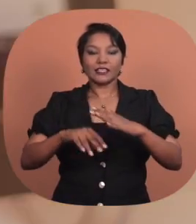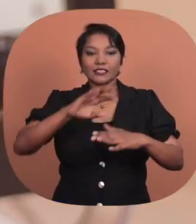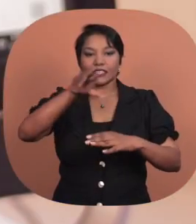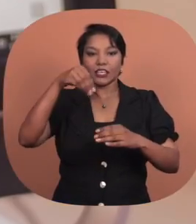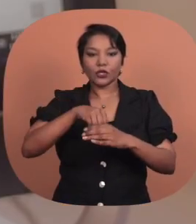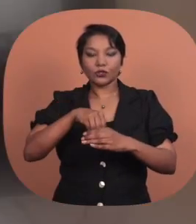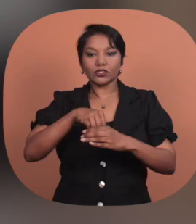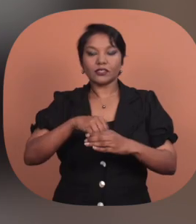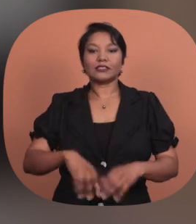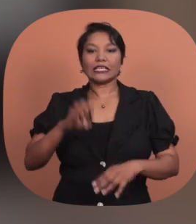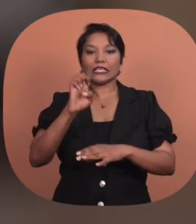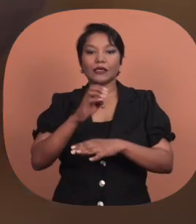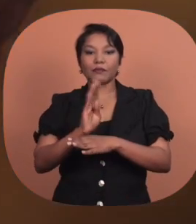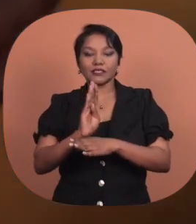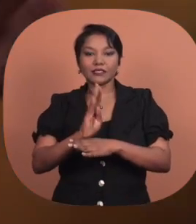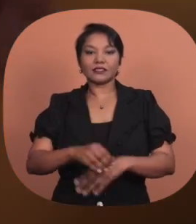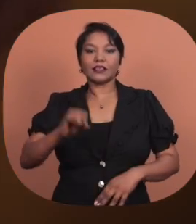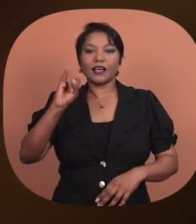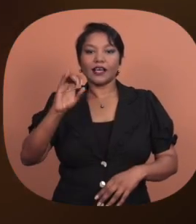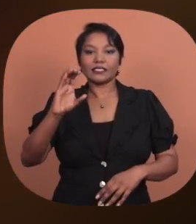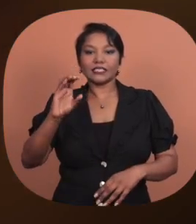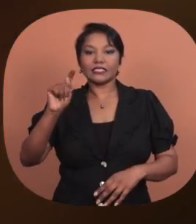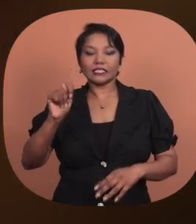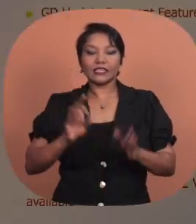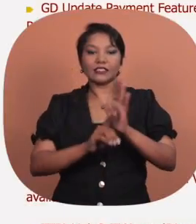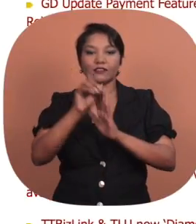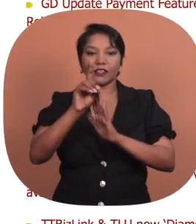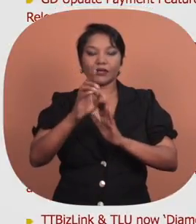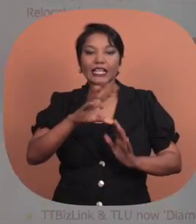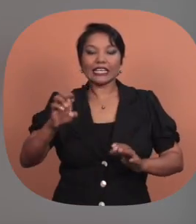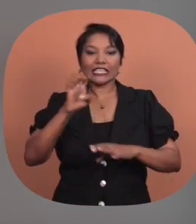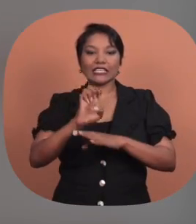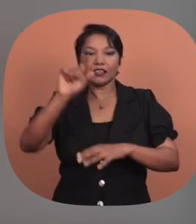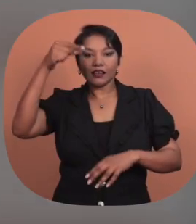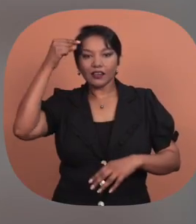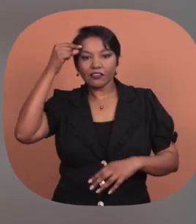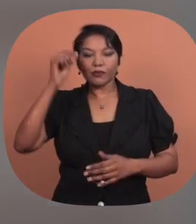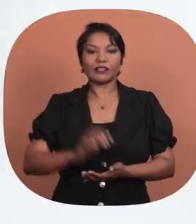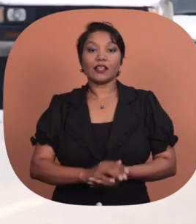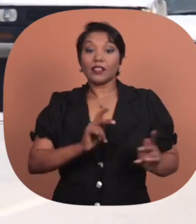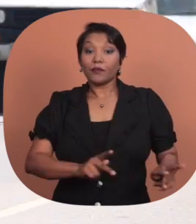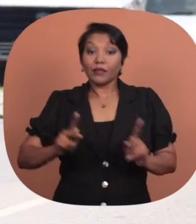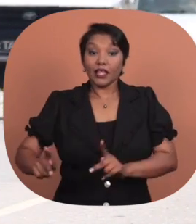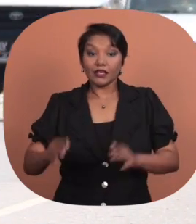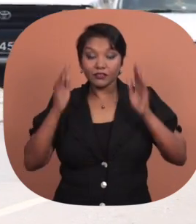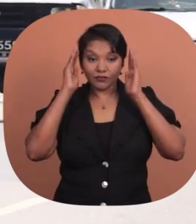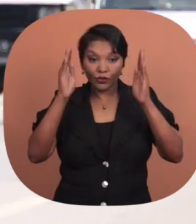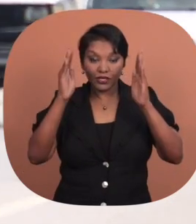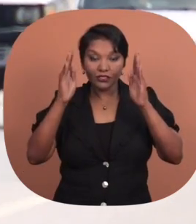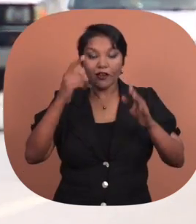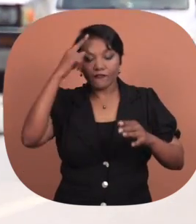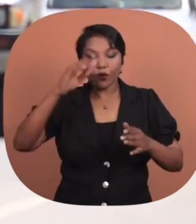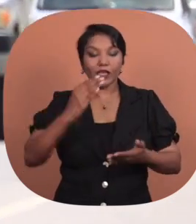inclusion, e-business, ICT sector development, and e-government. The plan focuses